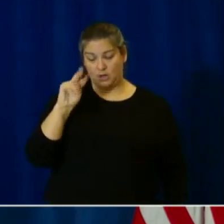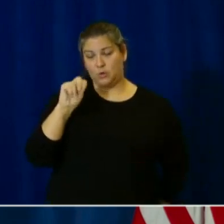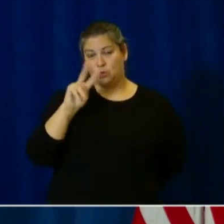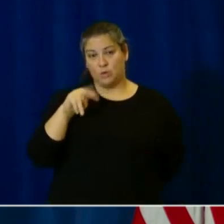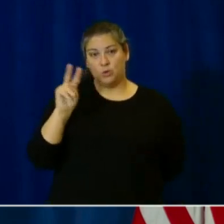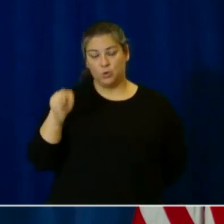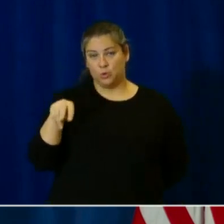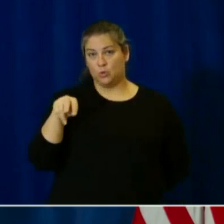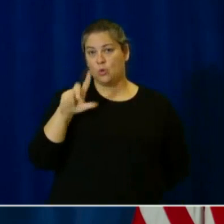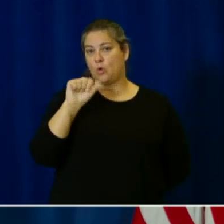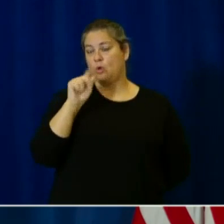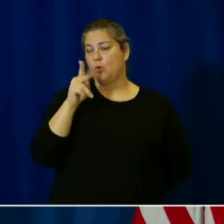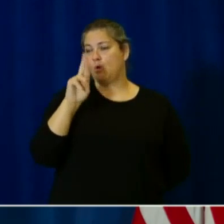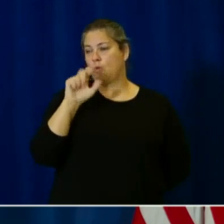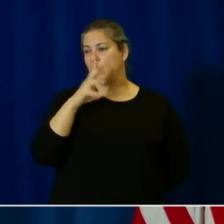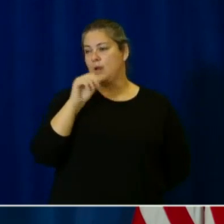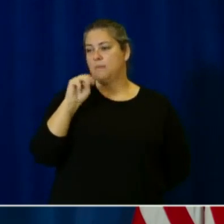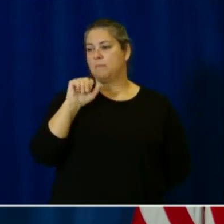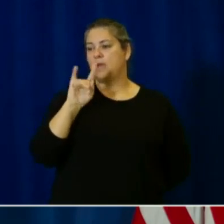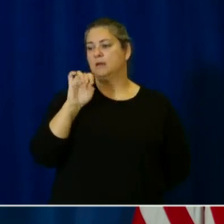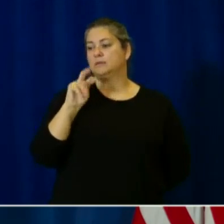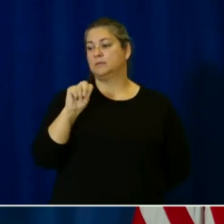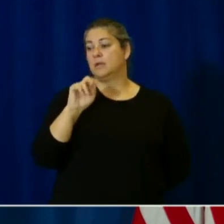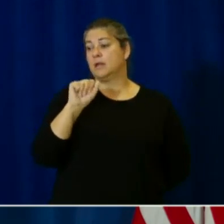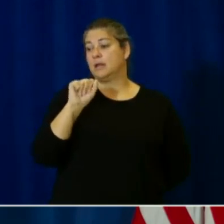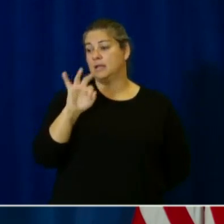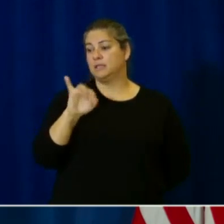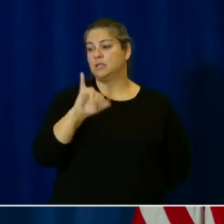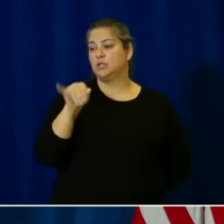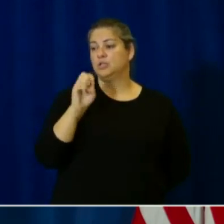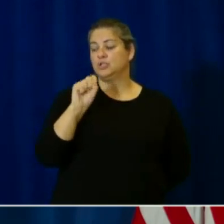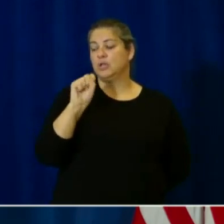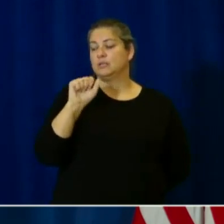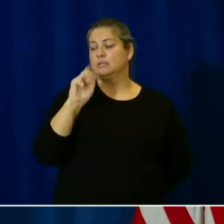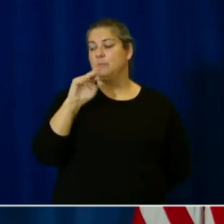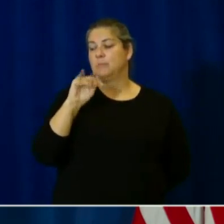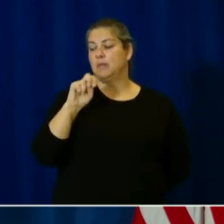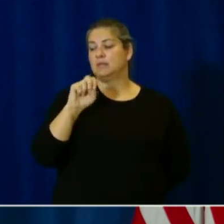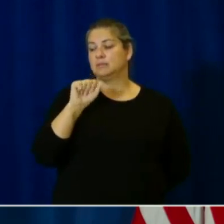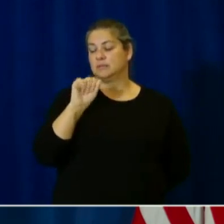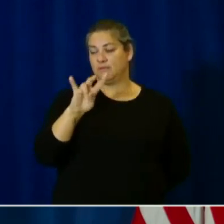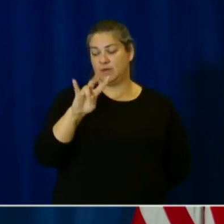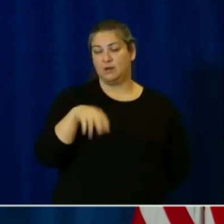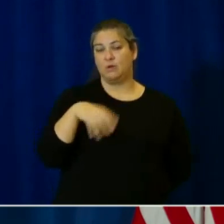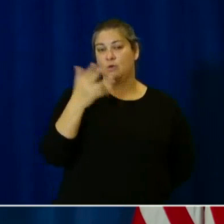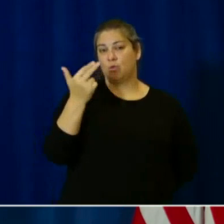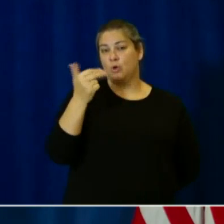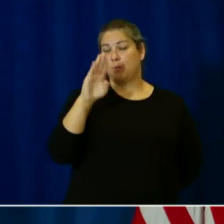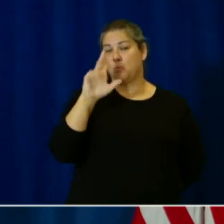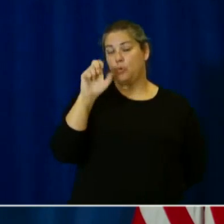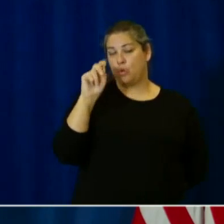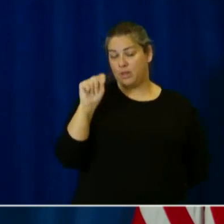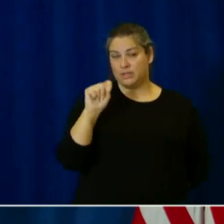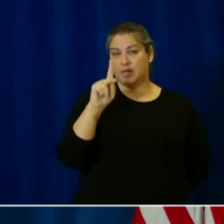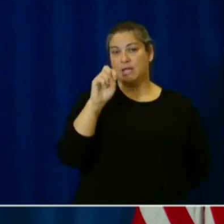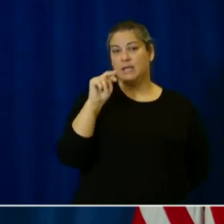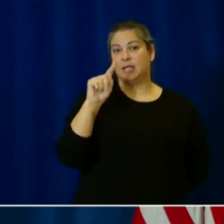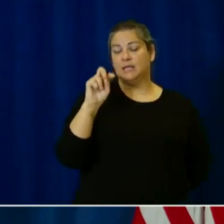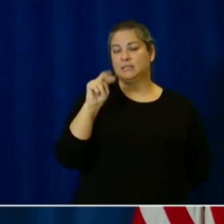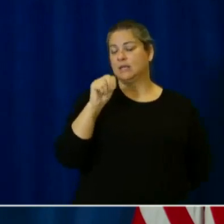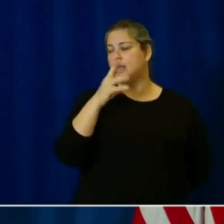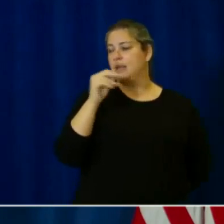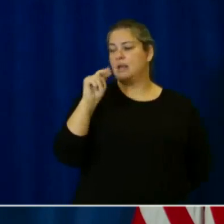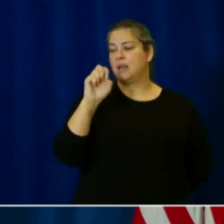22, Laurel and Madison 19, Jessamine 17, 13 in Bullitt, Kenton